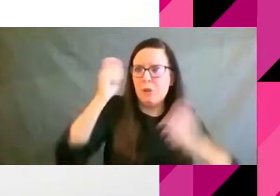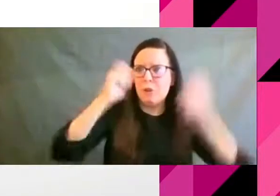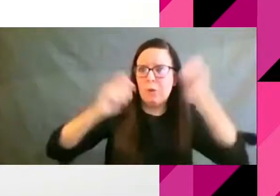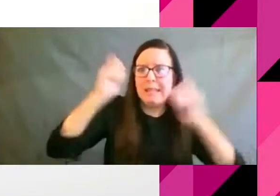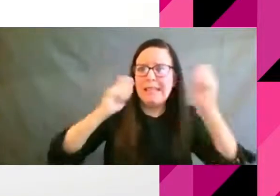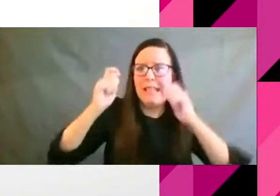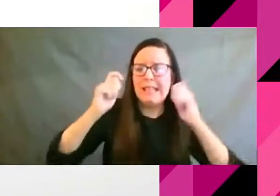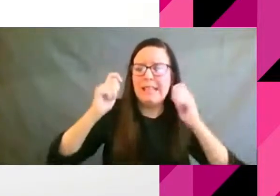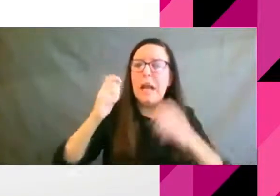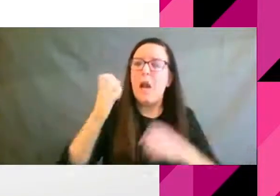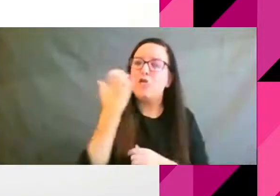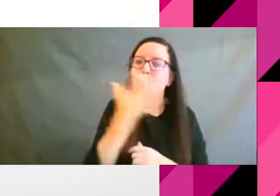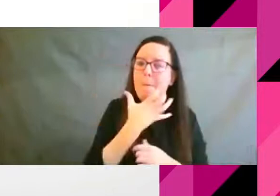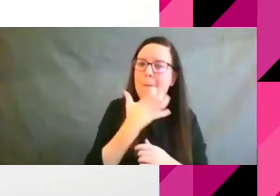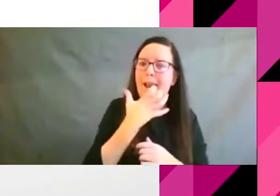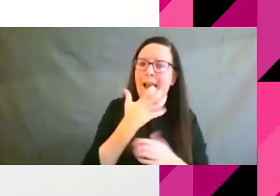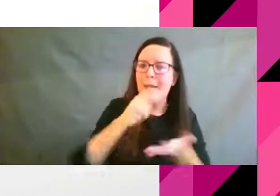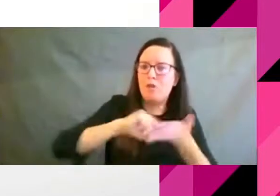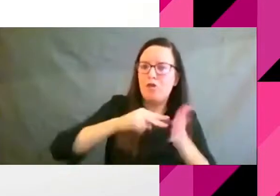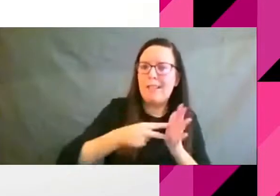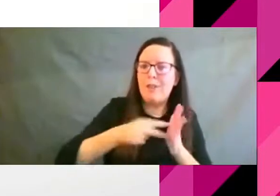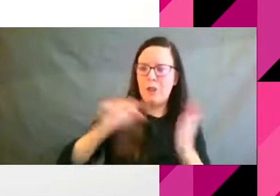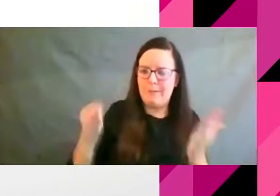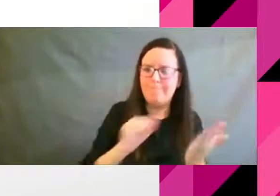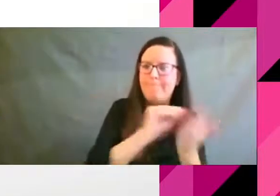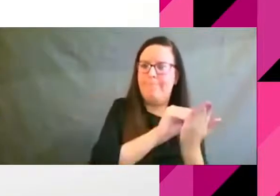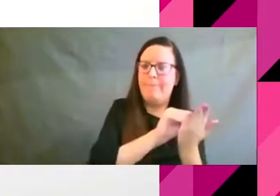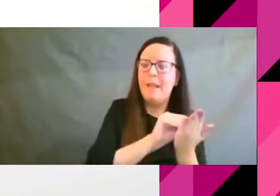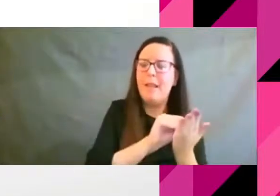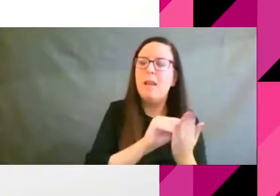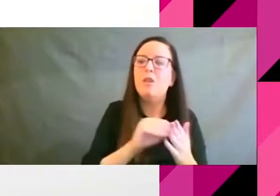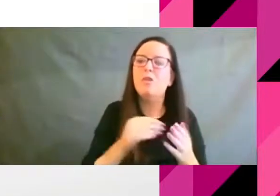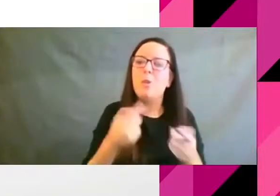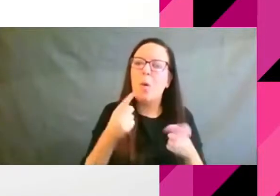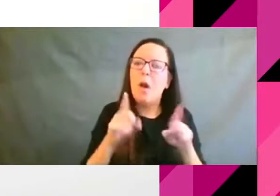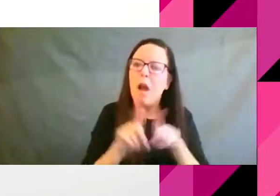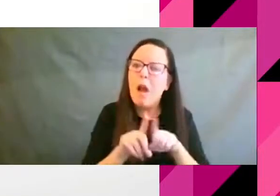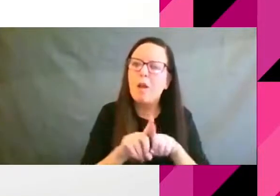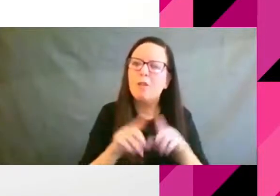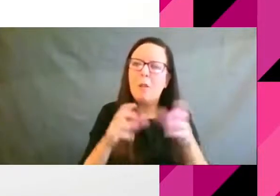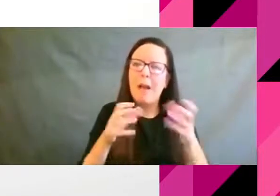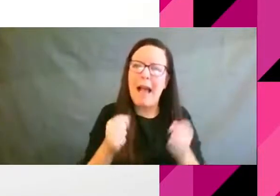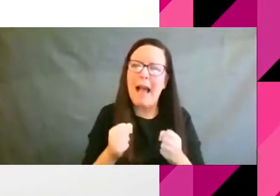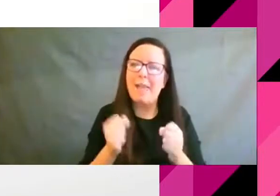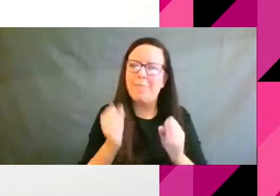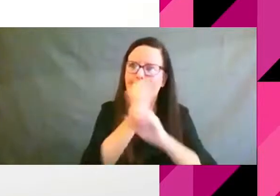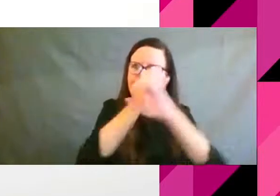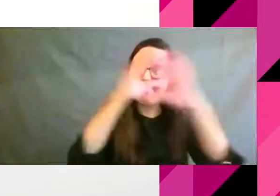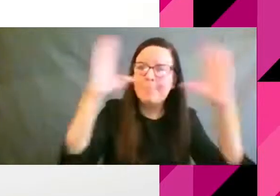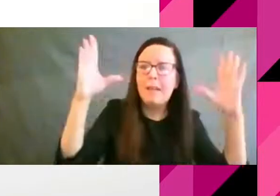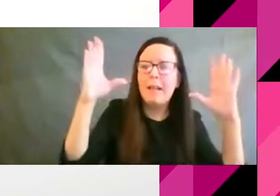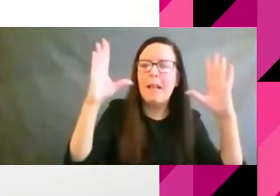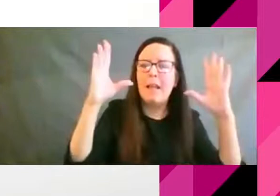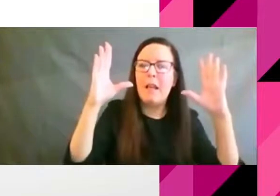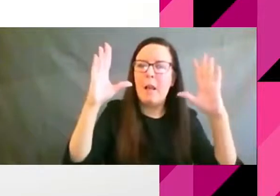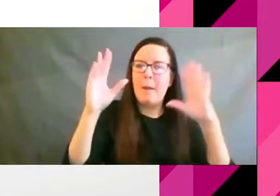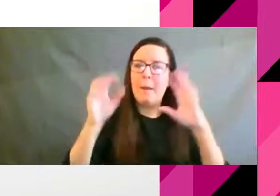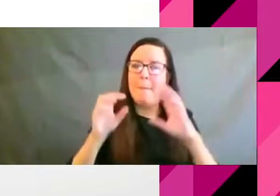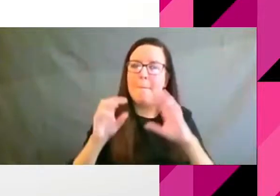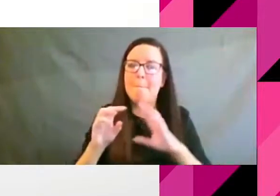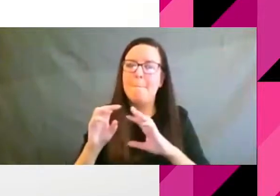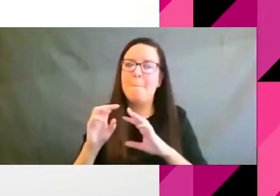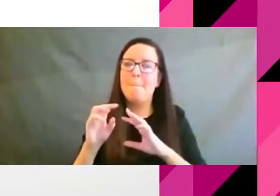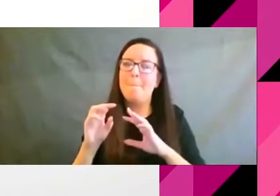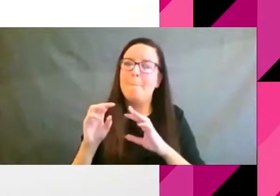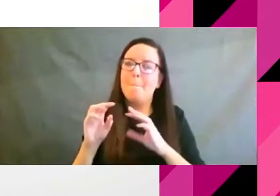finalised strategy. The new programme for government also contains a number of ambitious commitments relevant to persons with disabilities and the